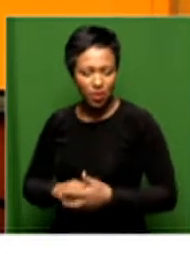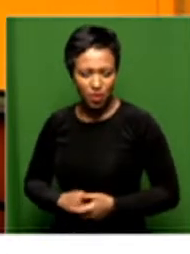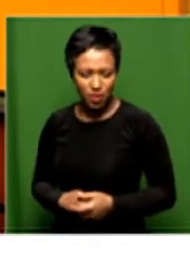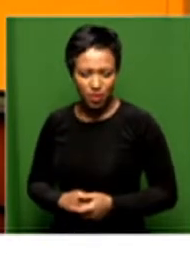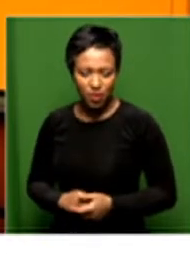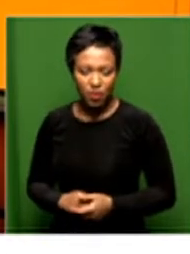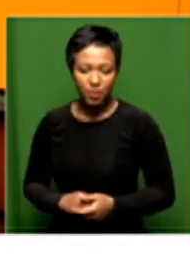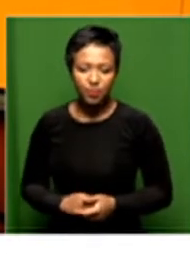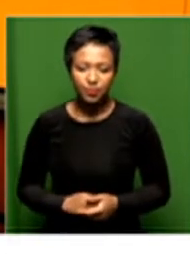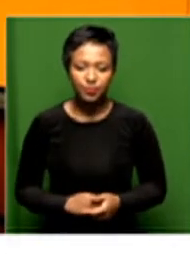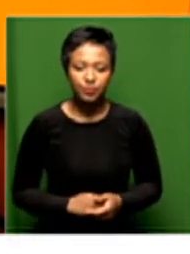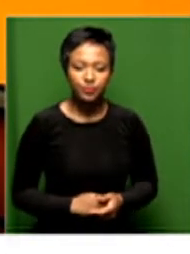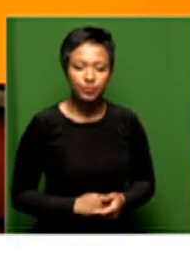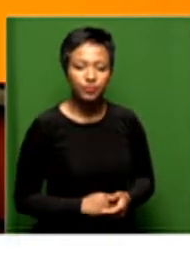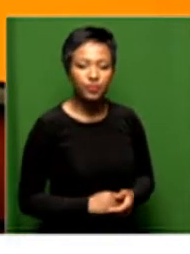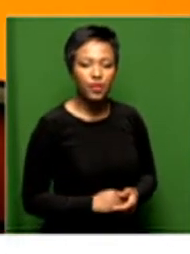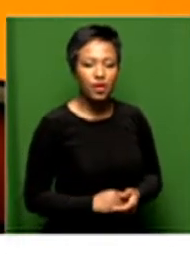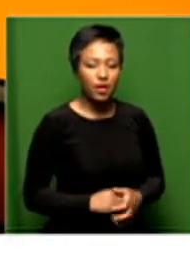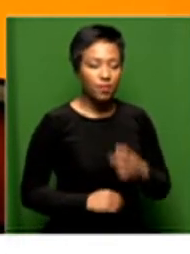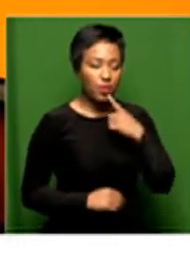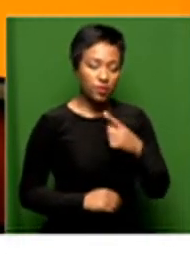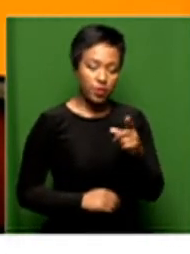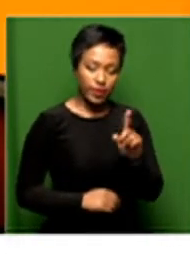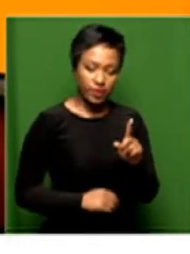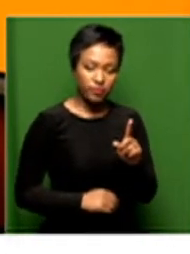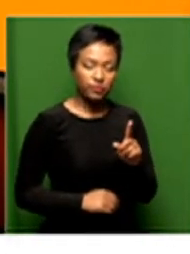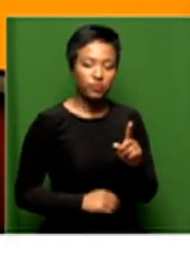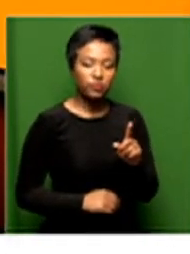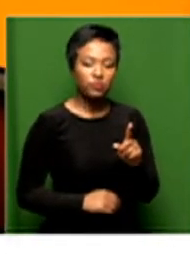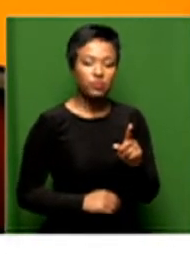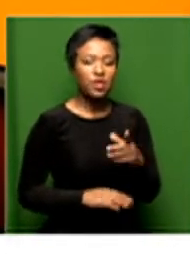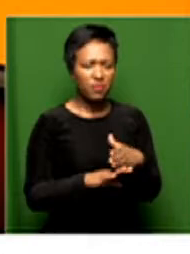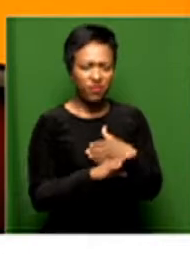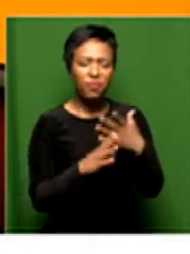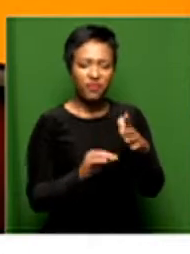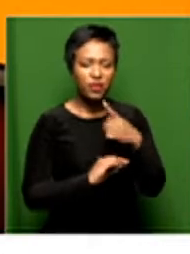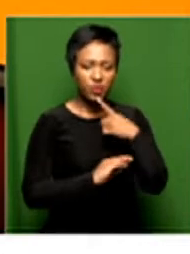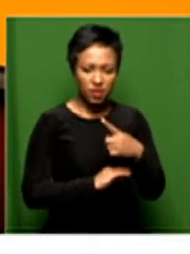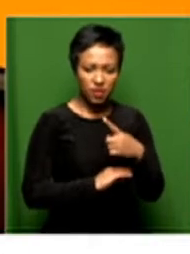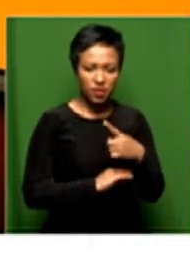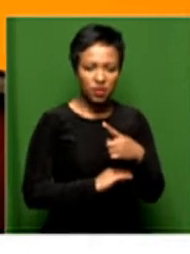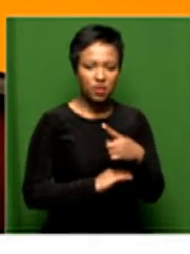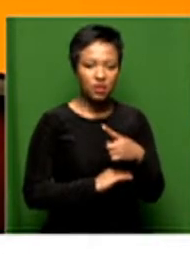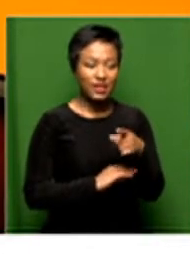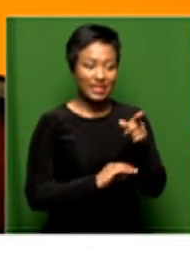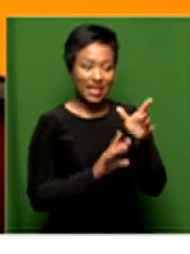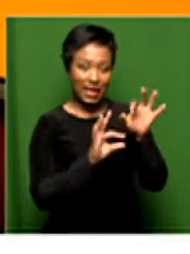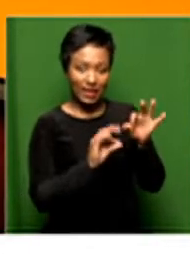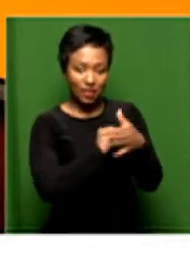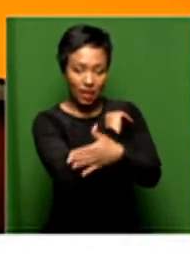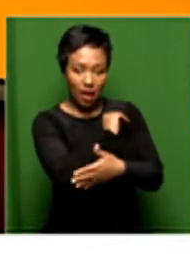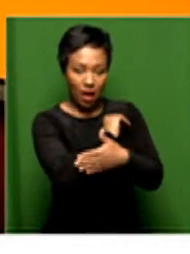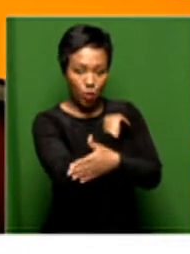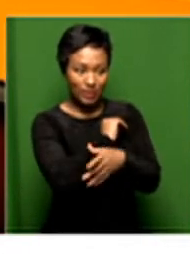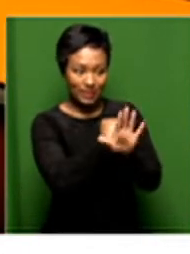Great. And at the outset, let me just mention that I probably said this before, that the exact countries